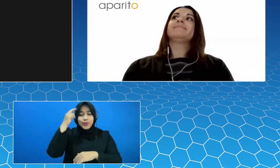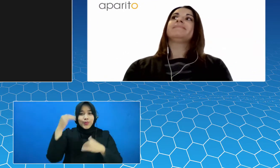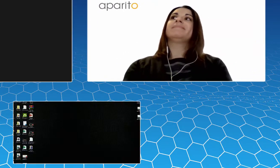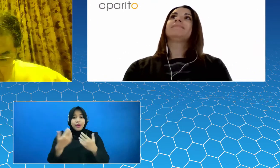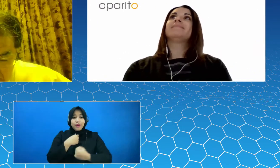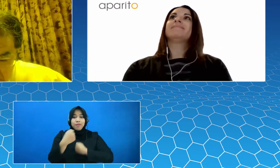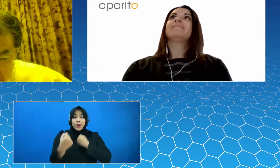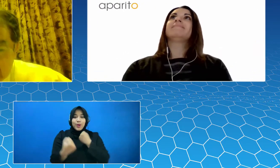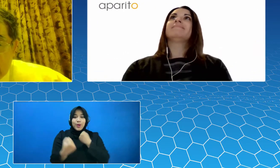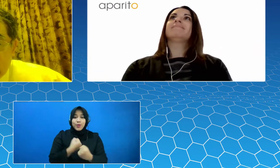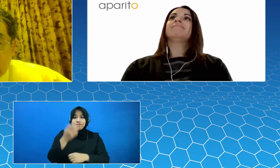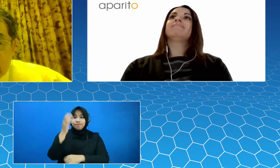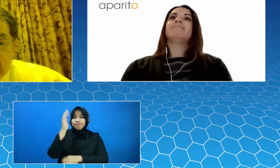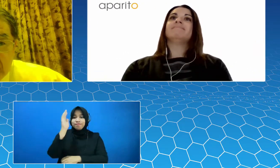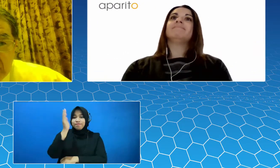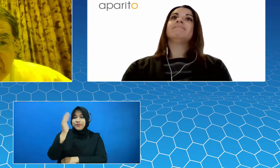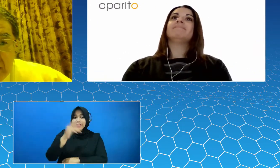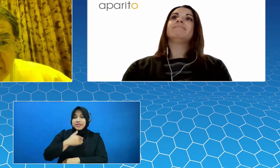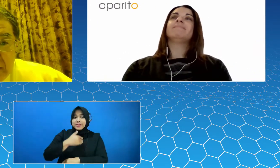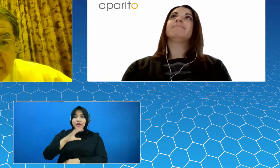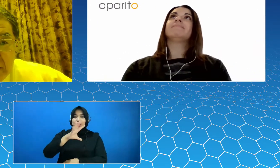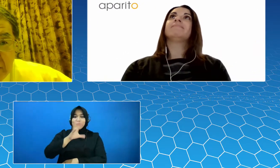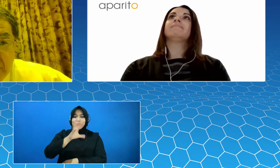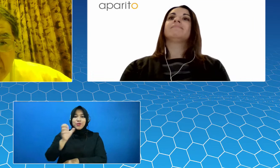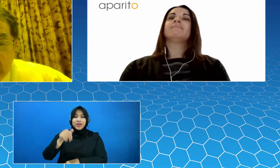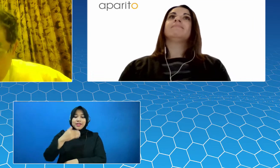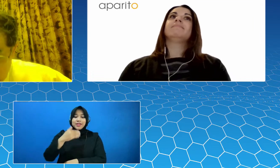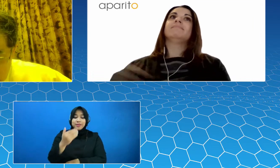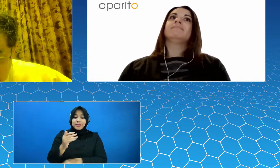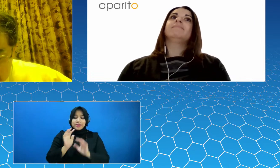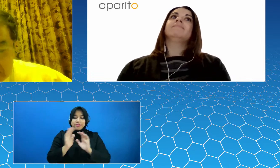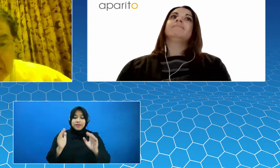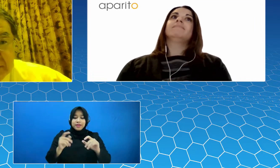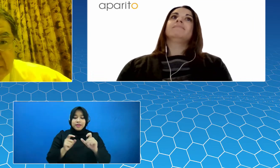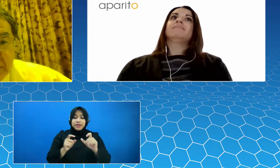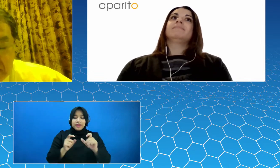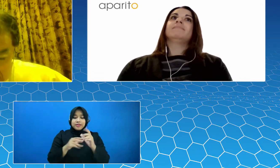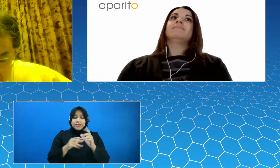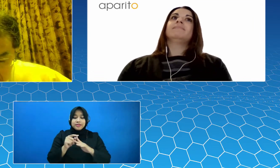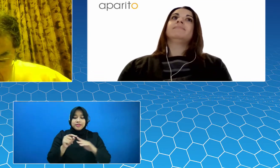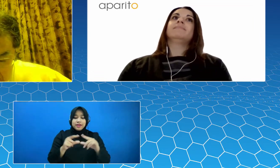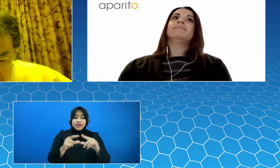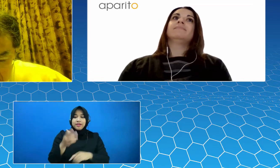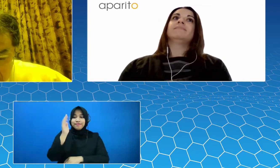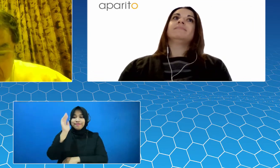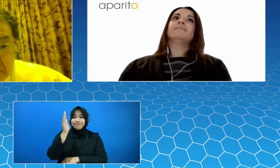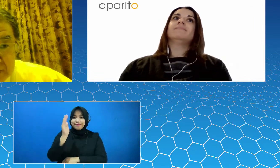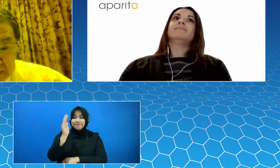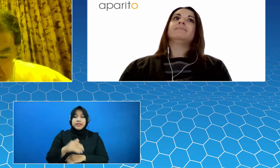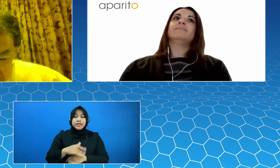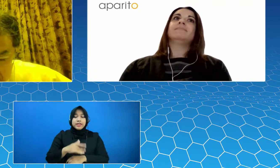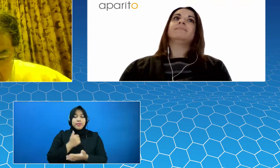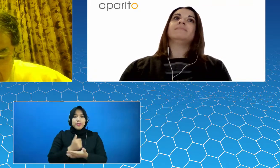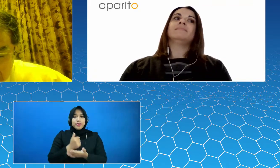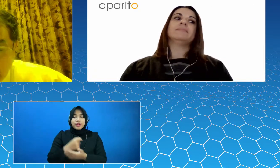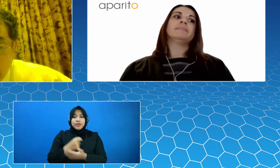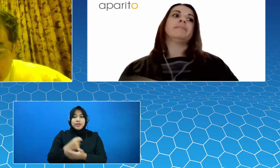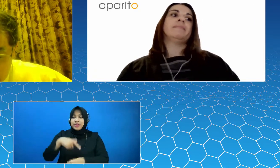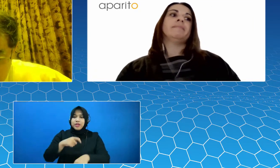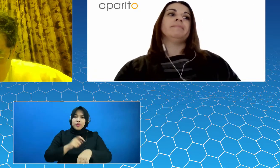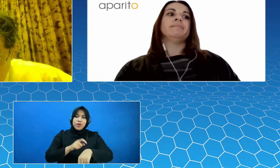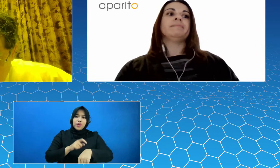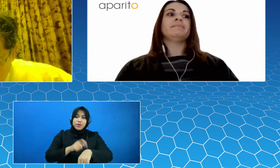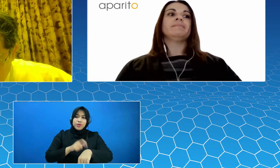you very much, Sandra, for the presentation. So we're really late on time. So let's go straight into the next presenter,